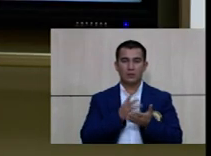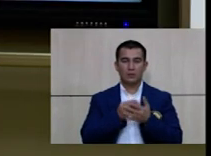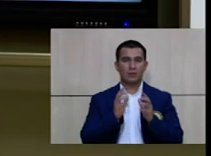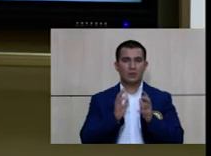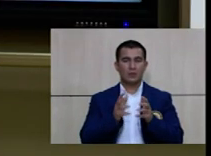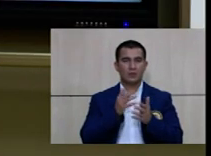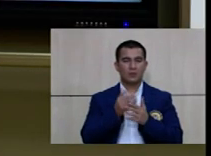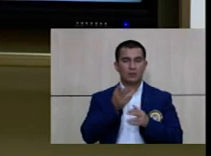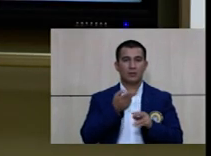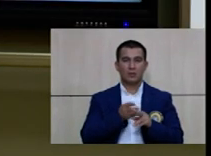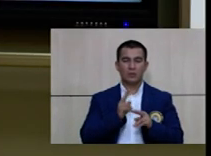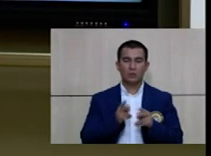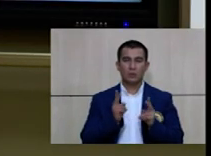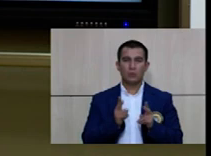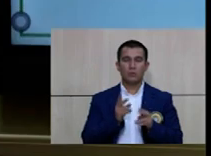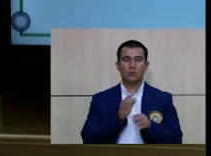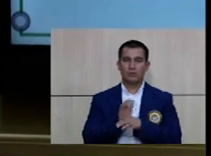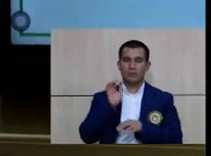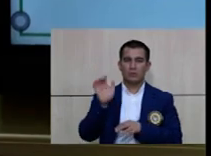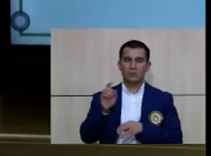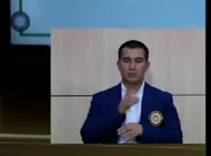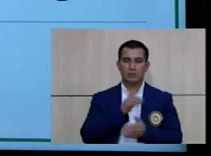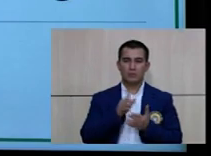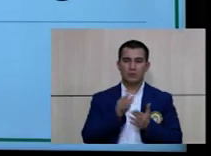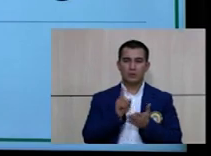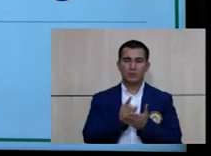geografiya o'qituvchingizga yuborishni unutmang.